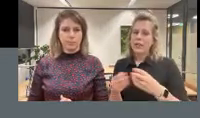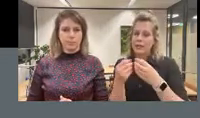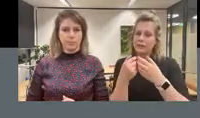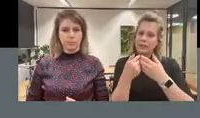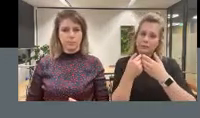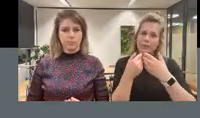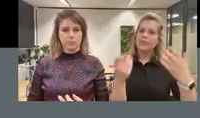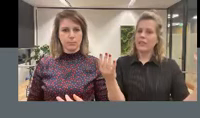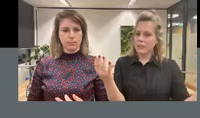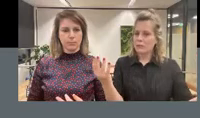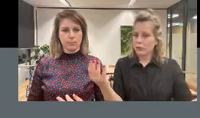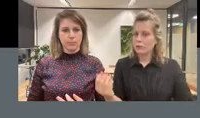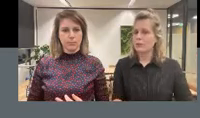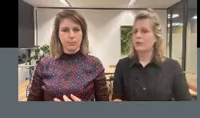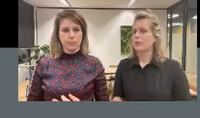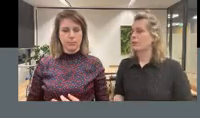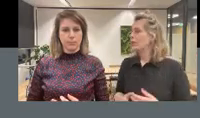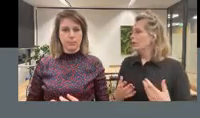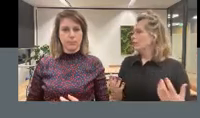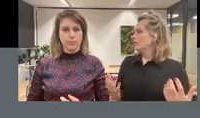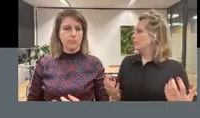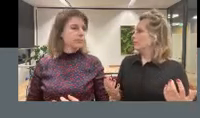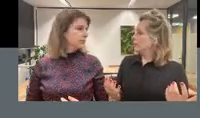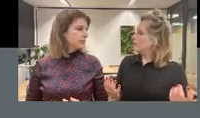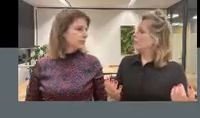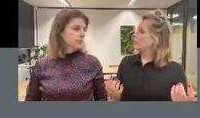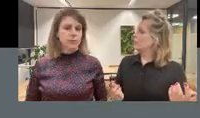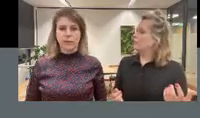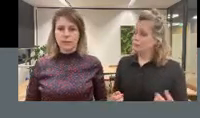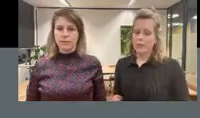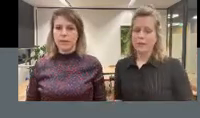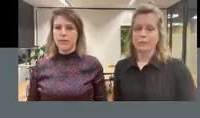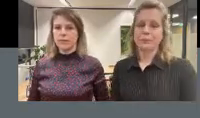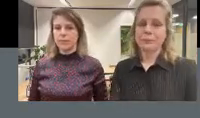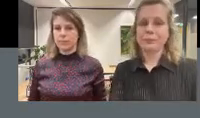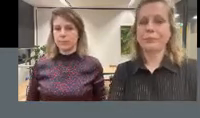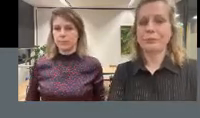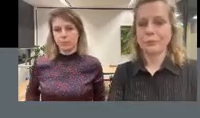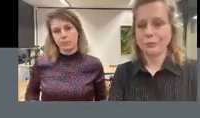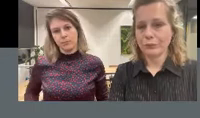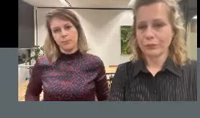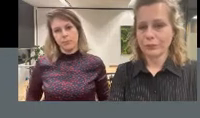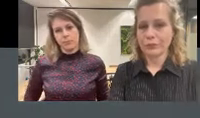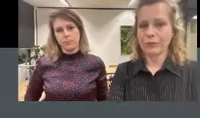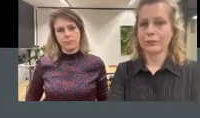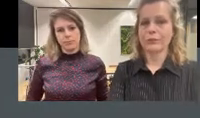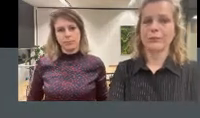and then being in a treatment for sometimes years. Yes, yeah. Yes.